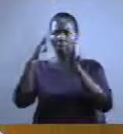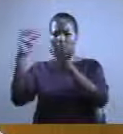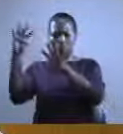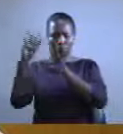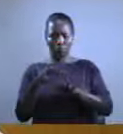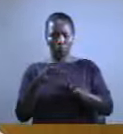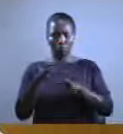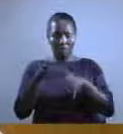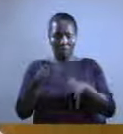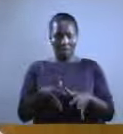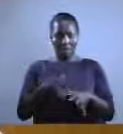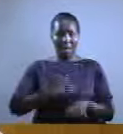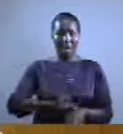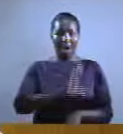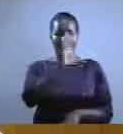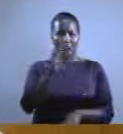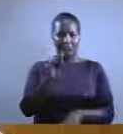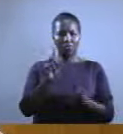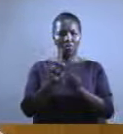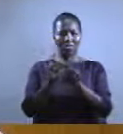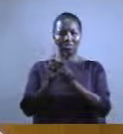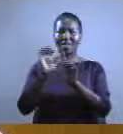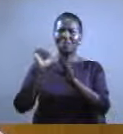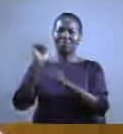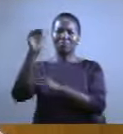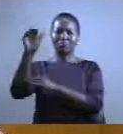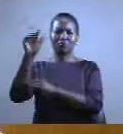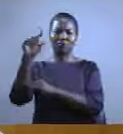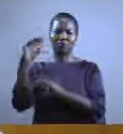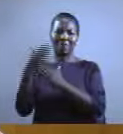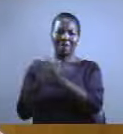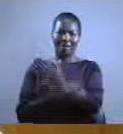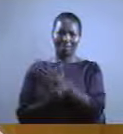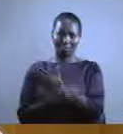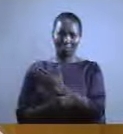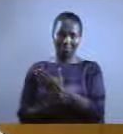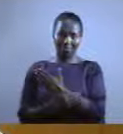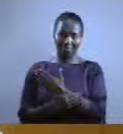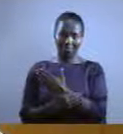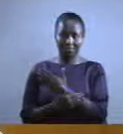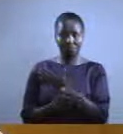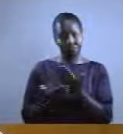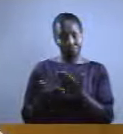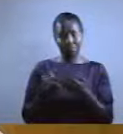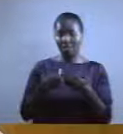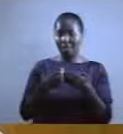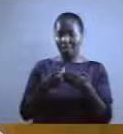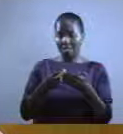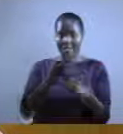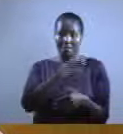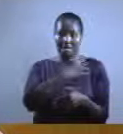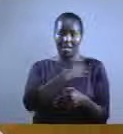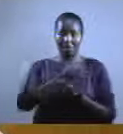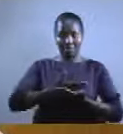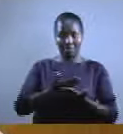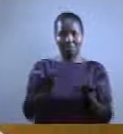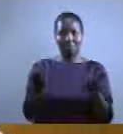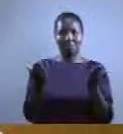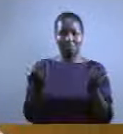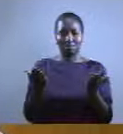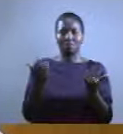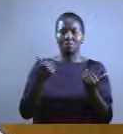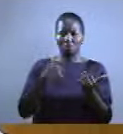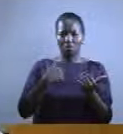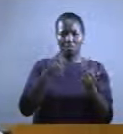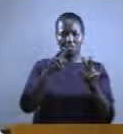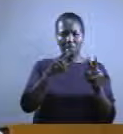both in the developed and emerging economies. Honorable Ministers, this is part of the narrative we are